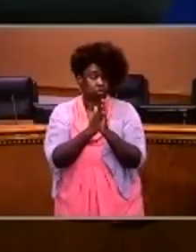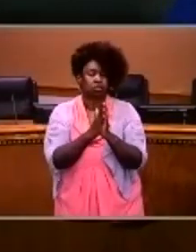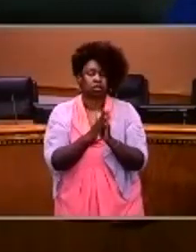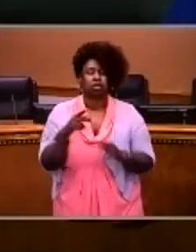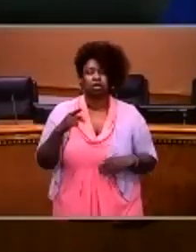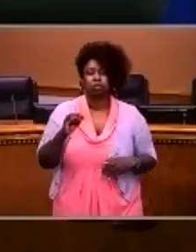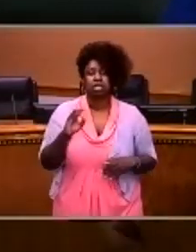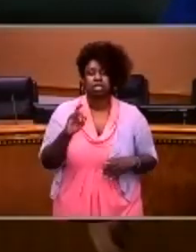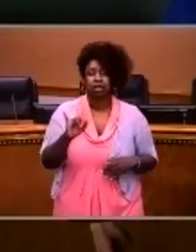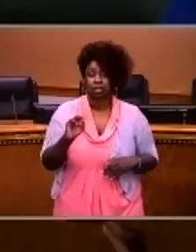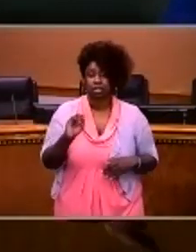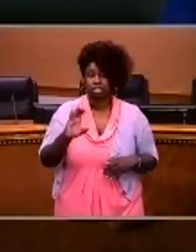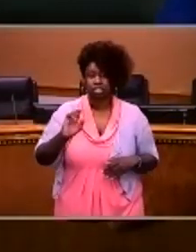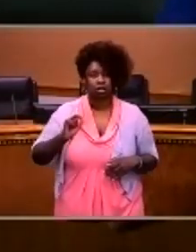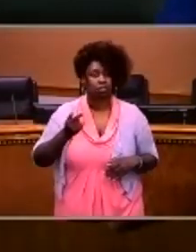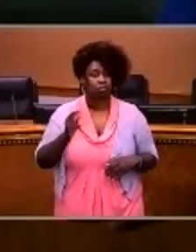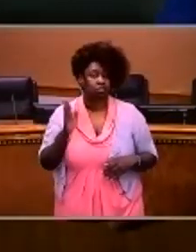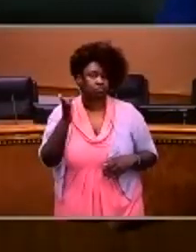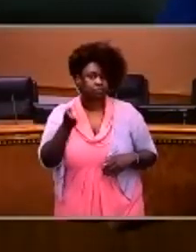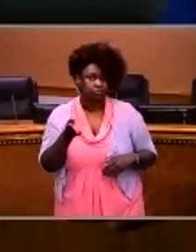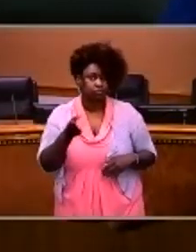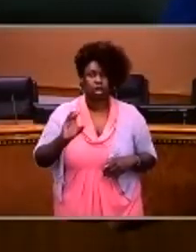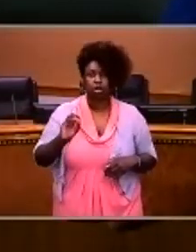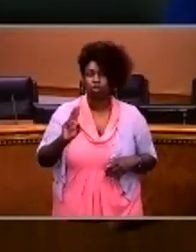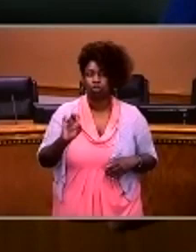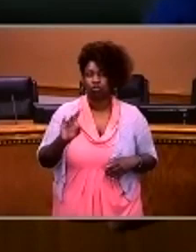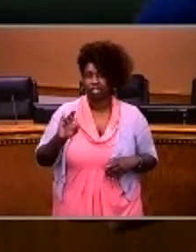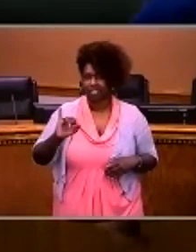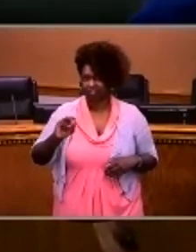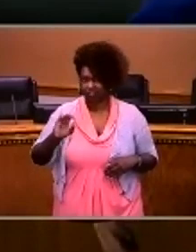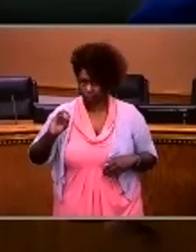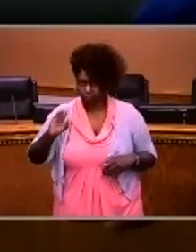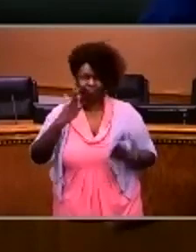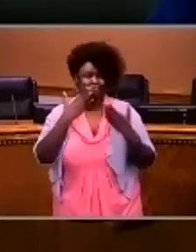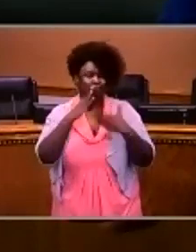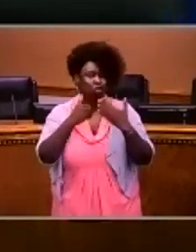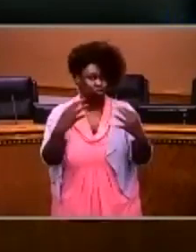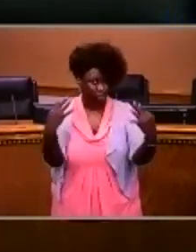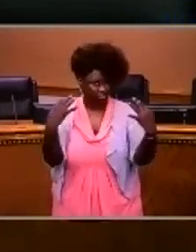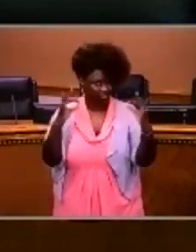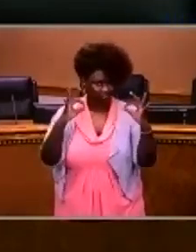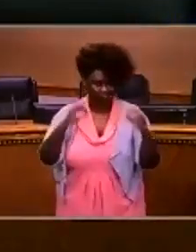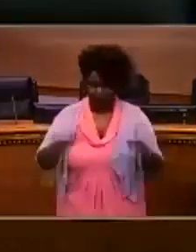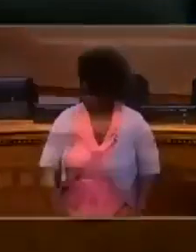pittcountync.gov/COVID info. Thank you all for watching.